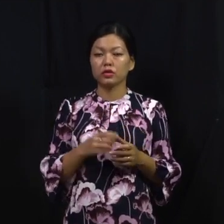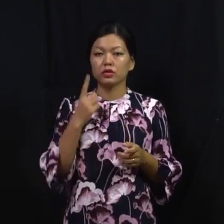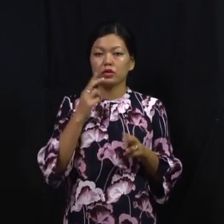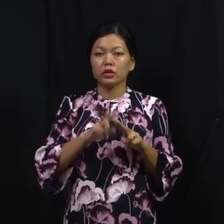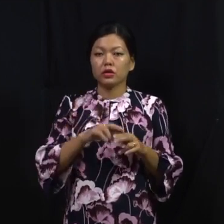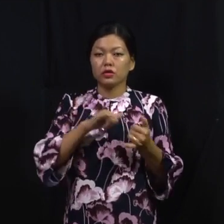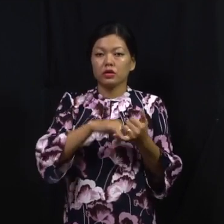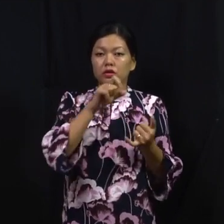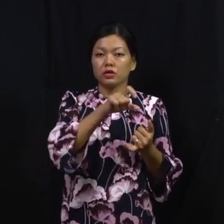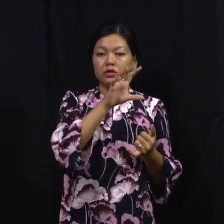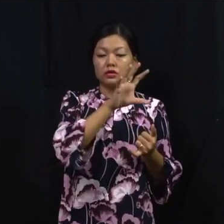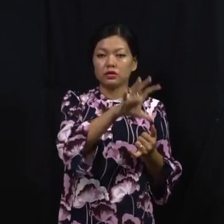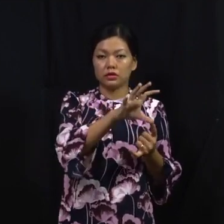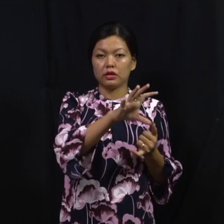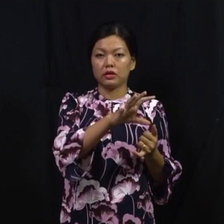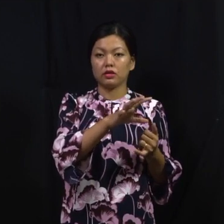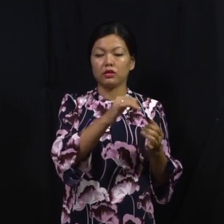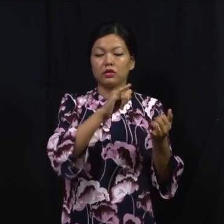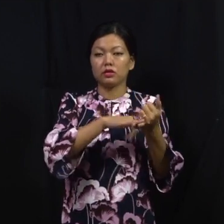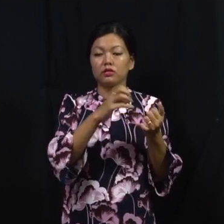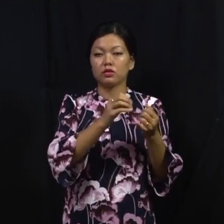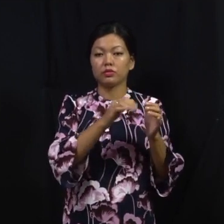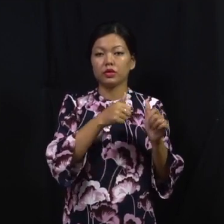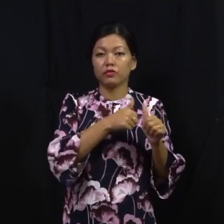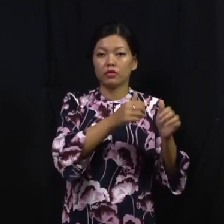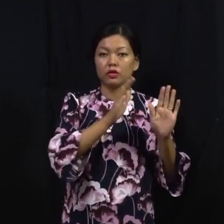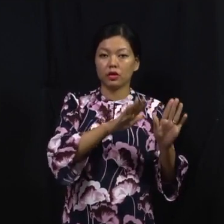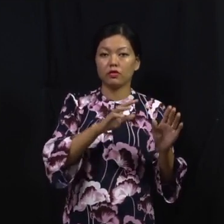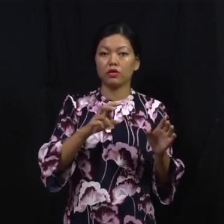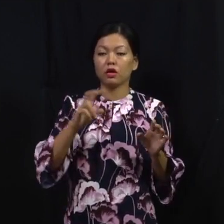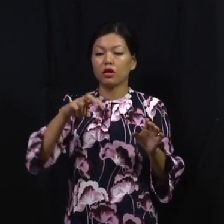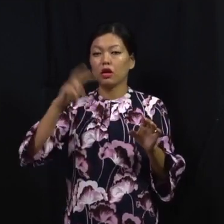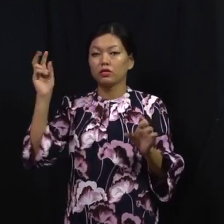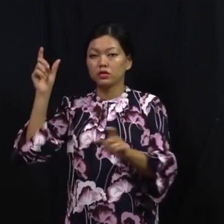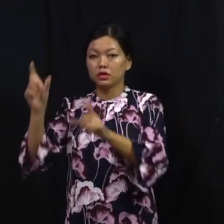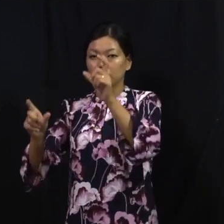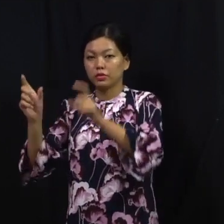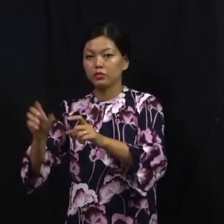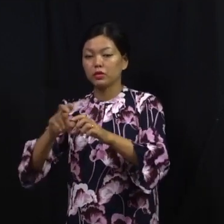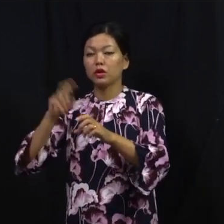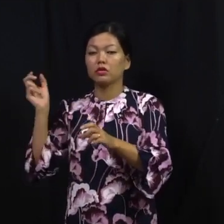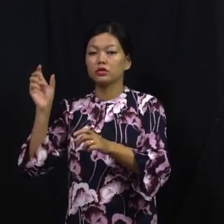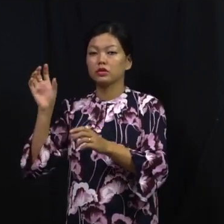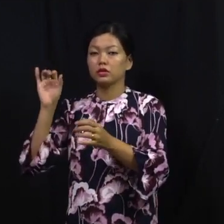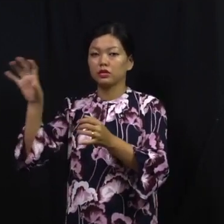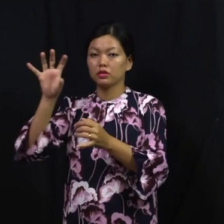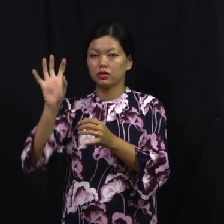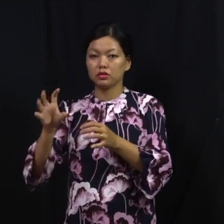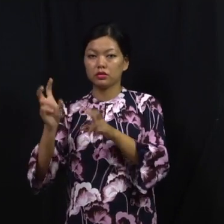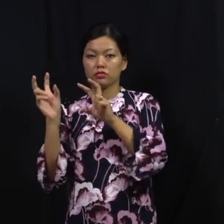has sovereignty, freedom from internal as well as external control. Okay, this is the meaning of